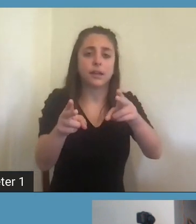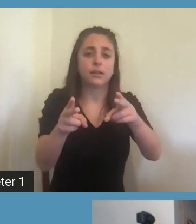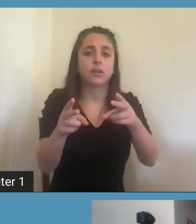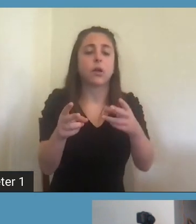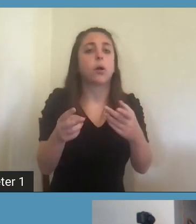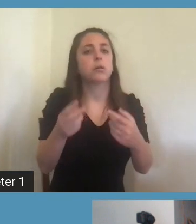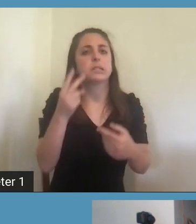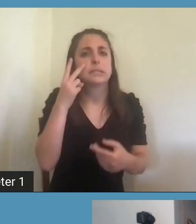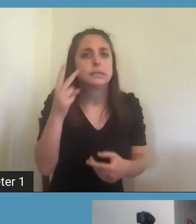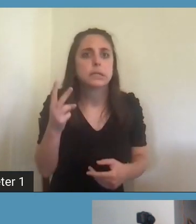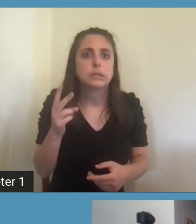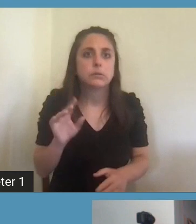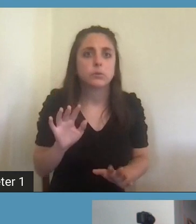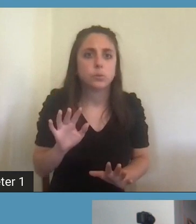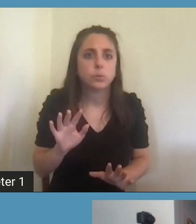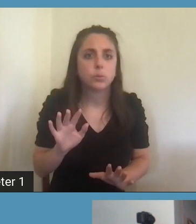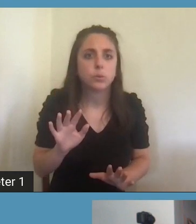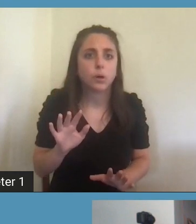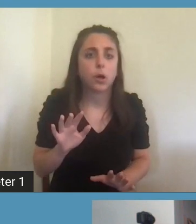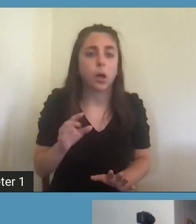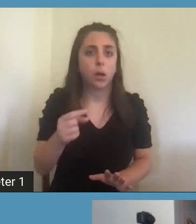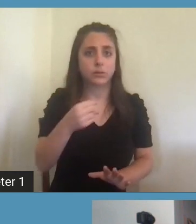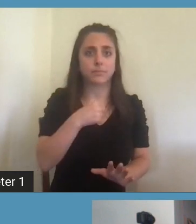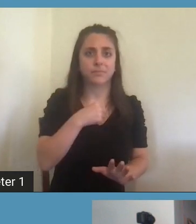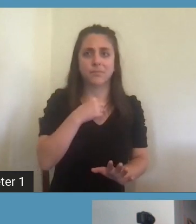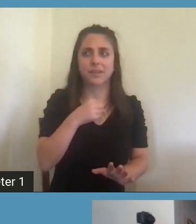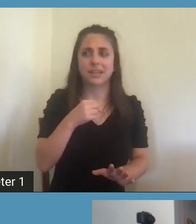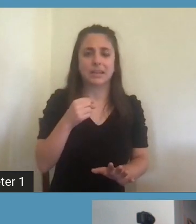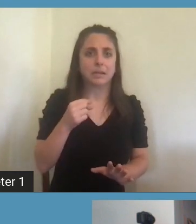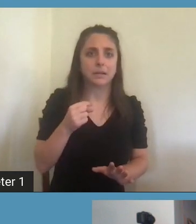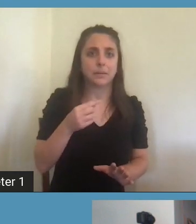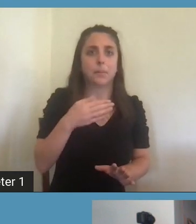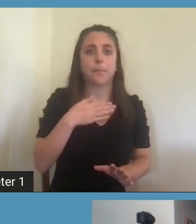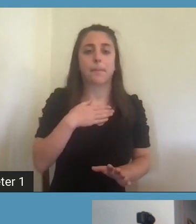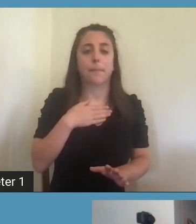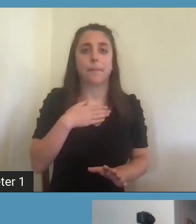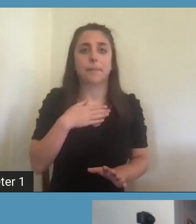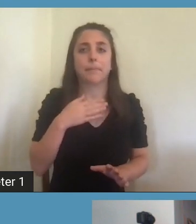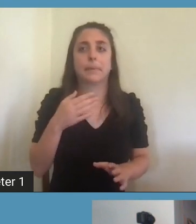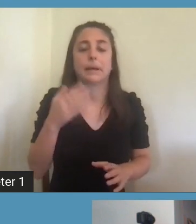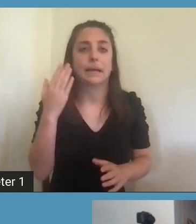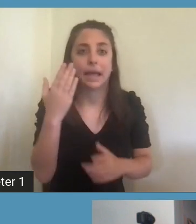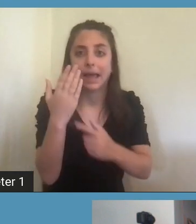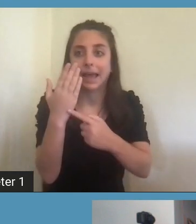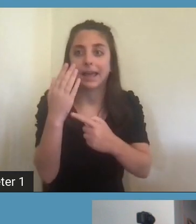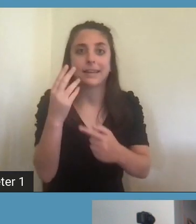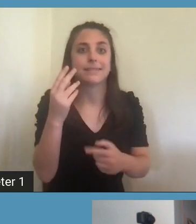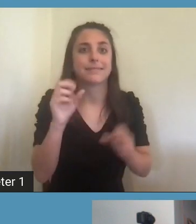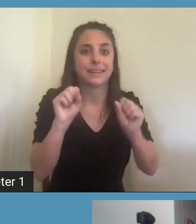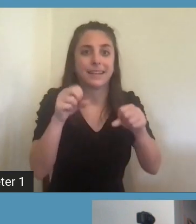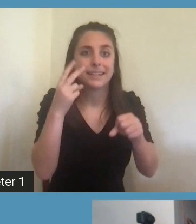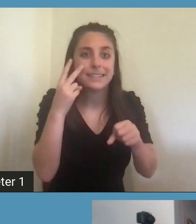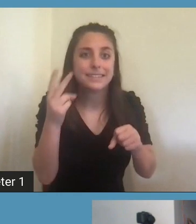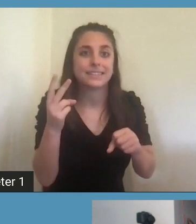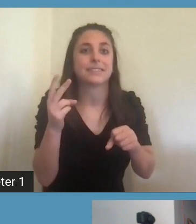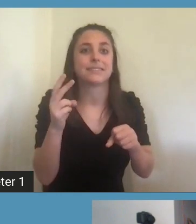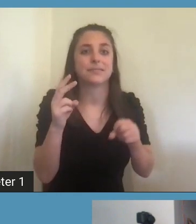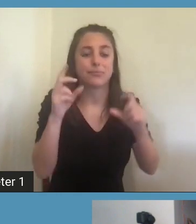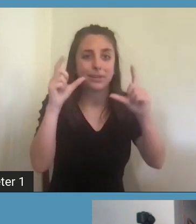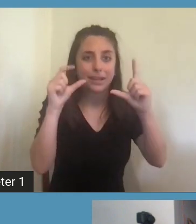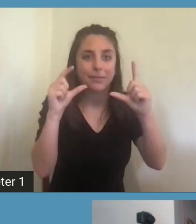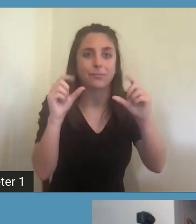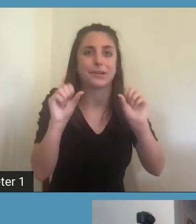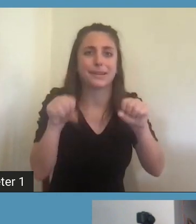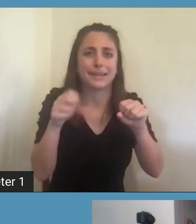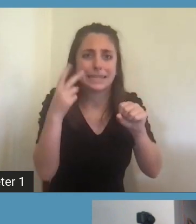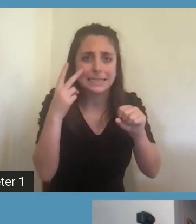wait, there's me, and there's my hand, and there's my camera, and you really have to think about that. And if all you have